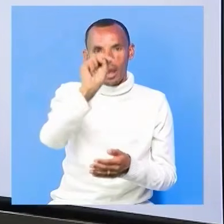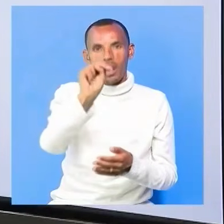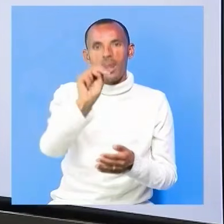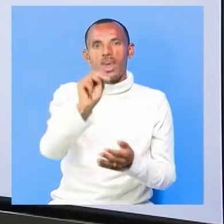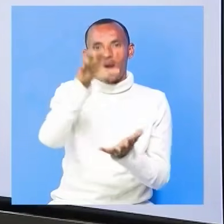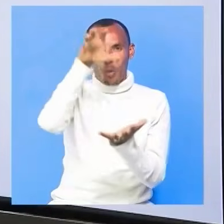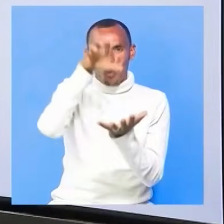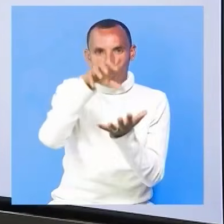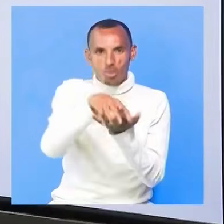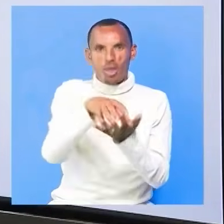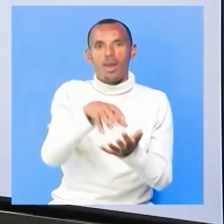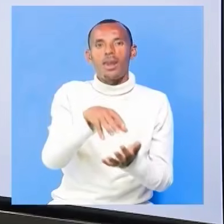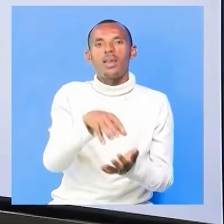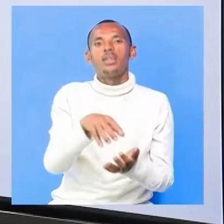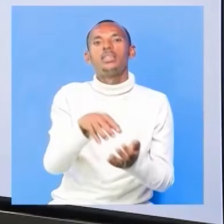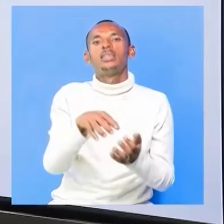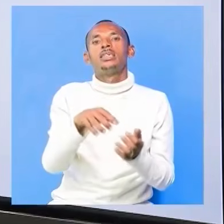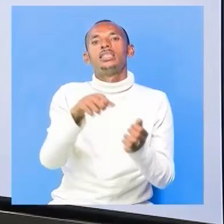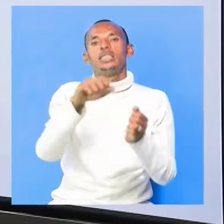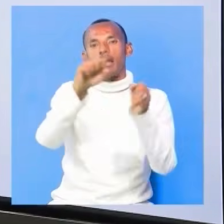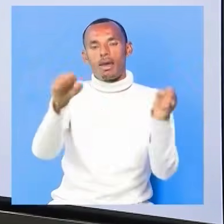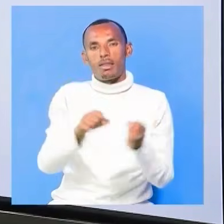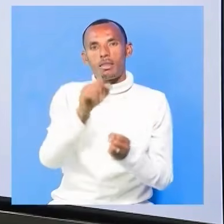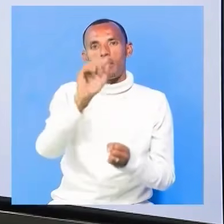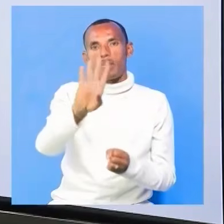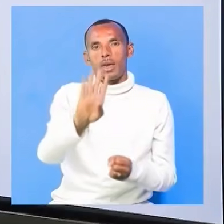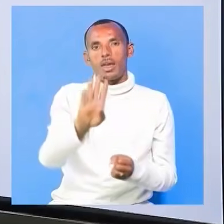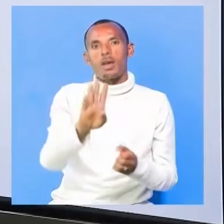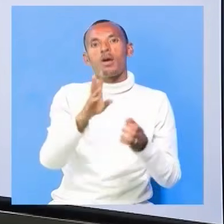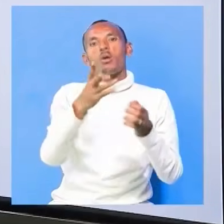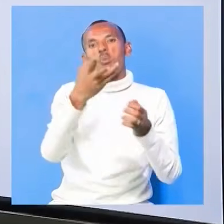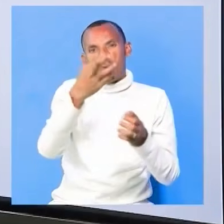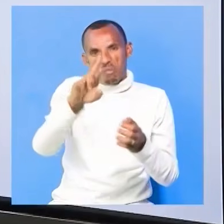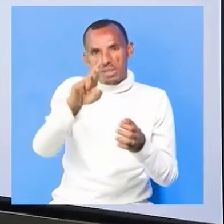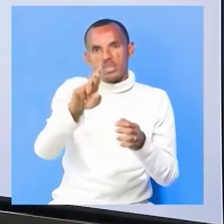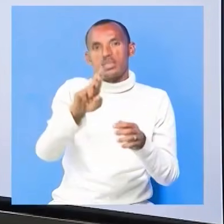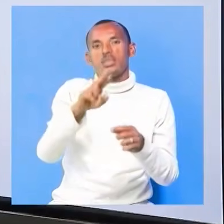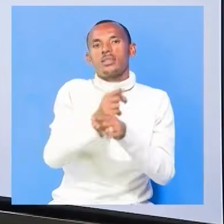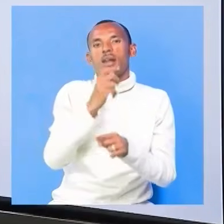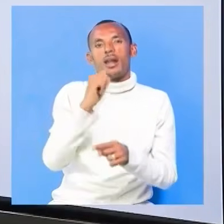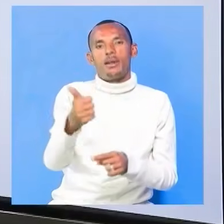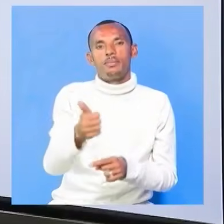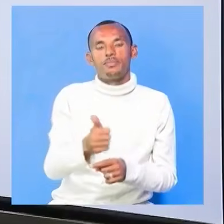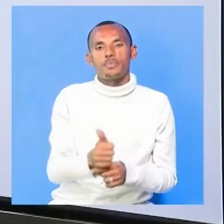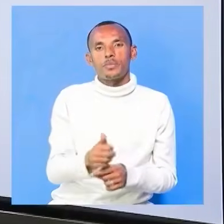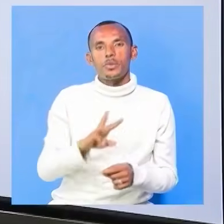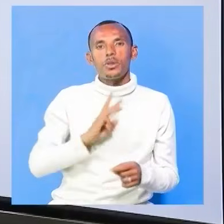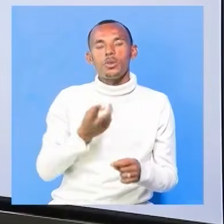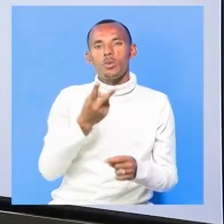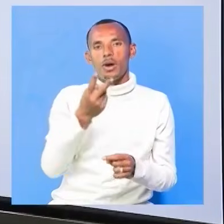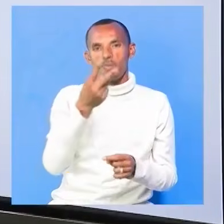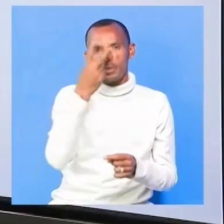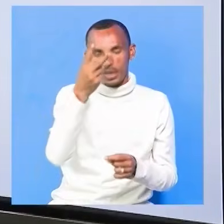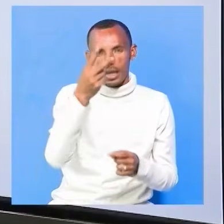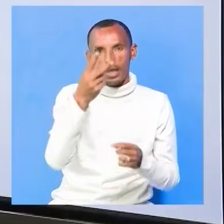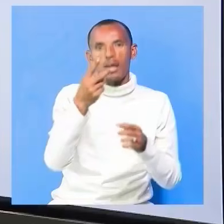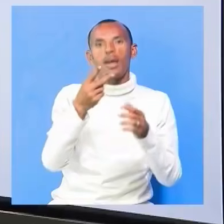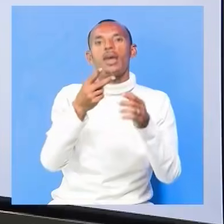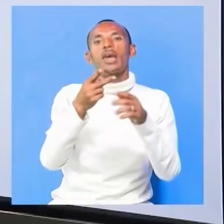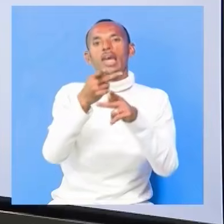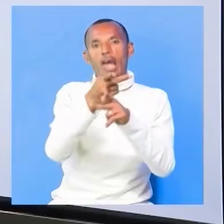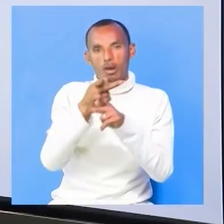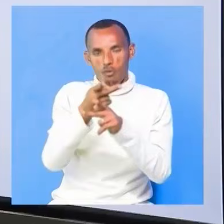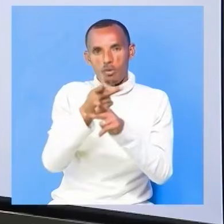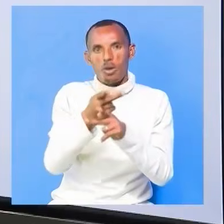N is contained in set W, but not the converse, okay? You have to be very careful.